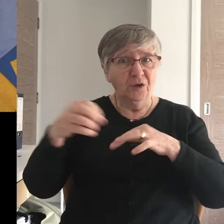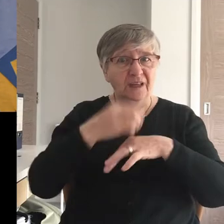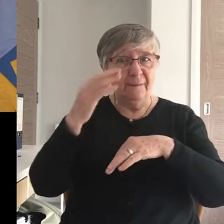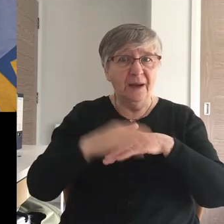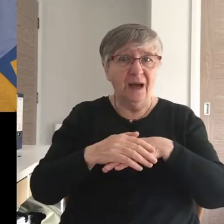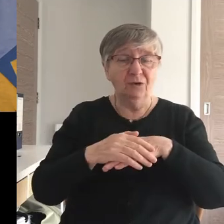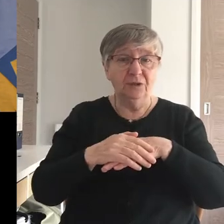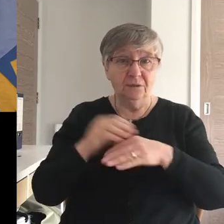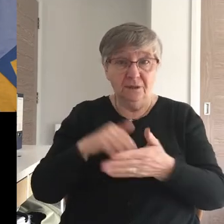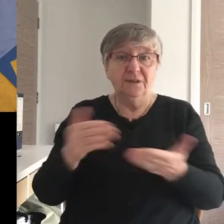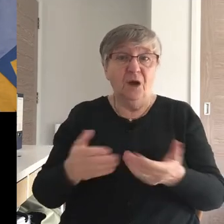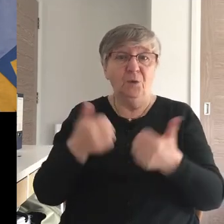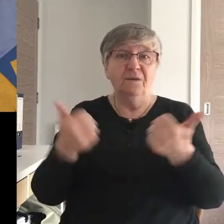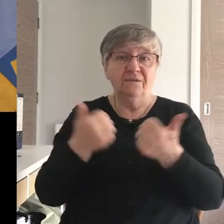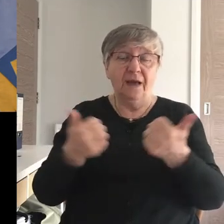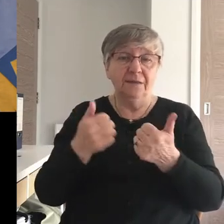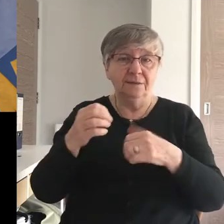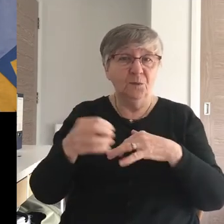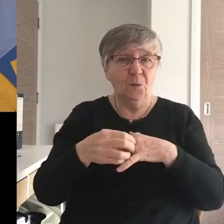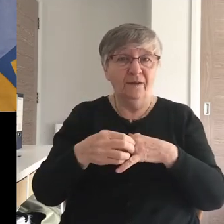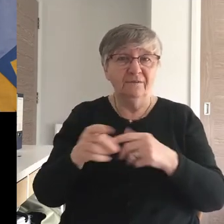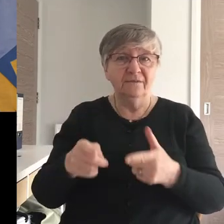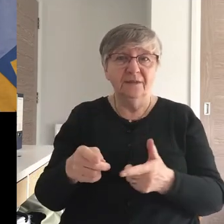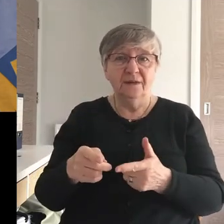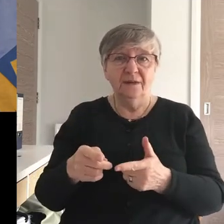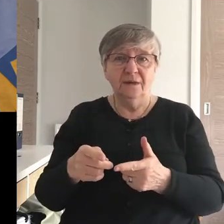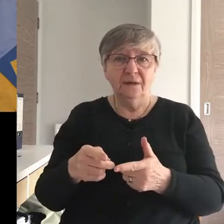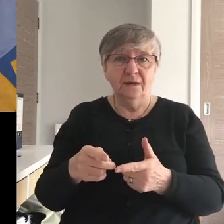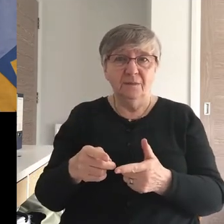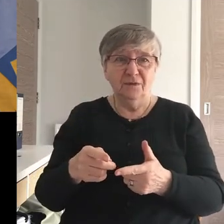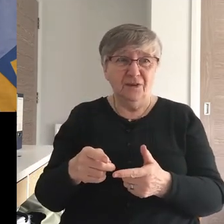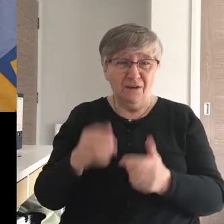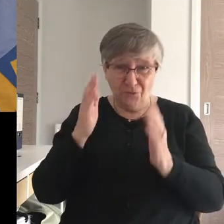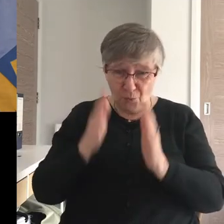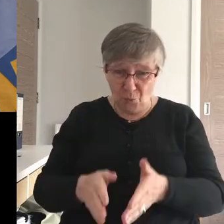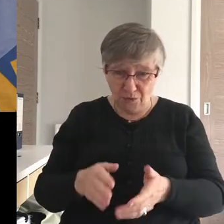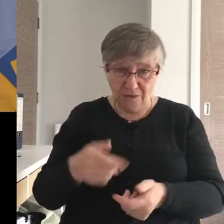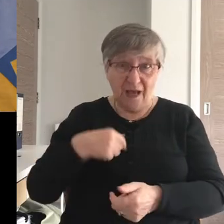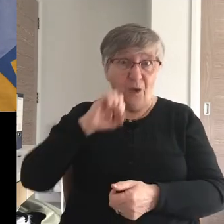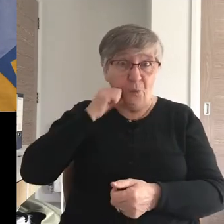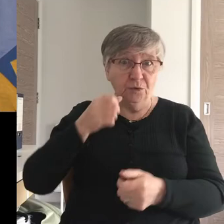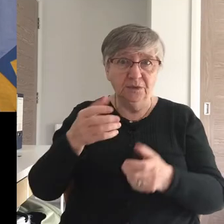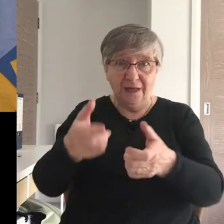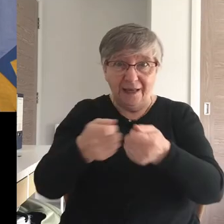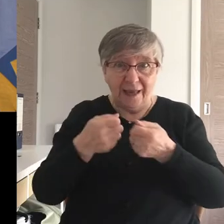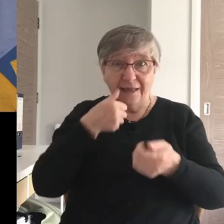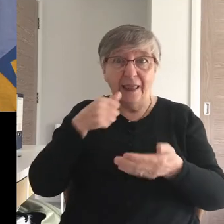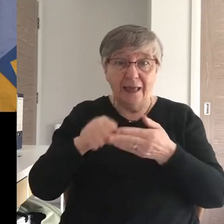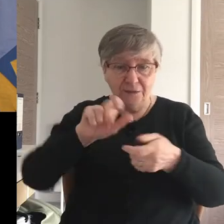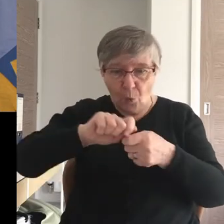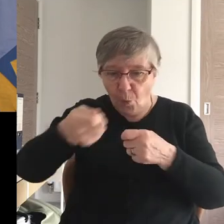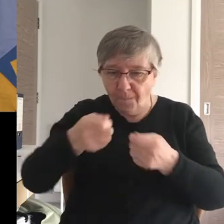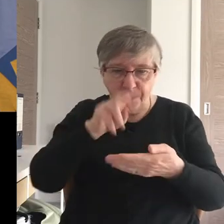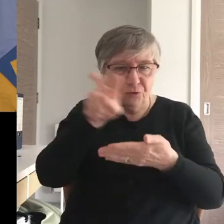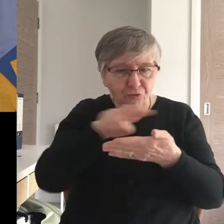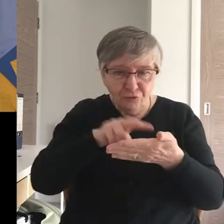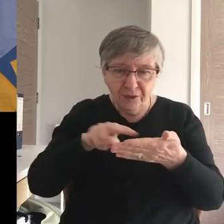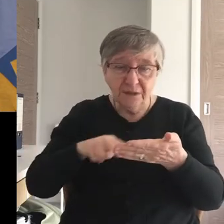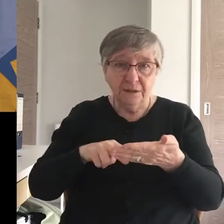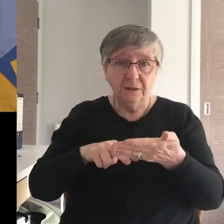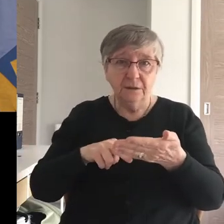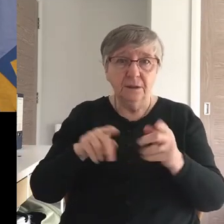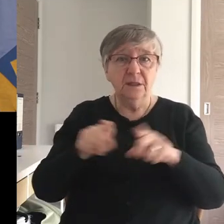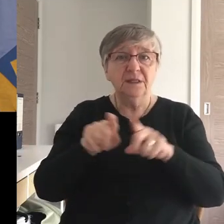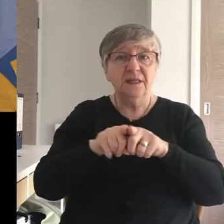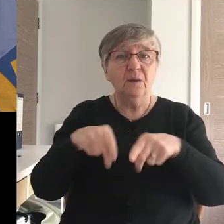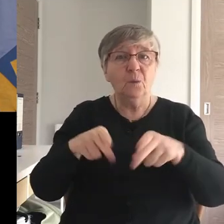now, where she's my wife. Of course I was going to open it. Of course I was going to look at it. And in the same way, if we say we love